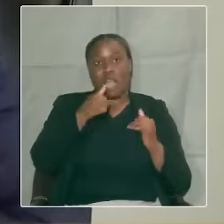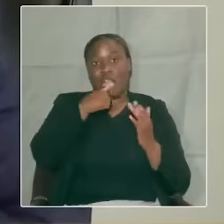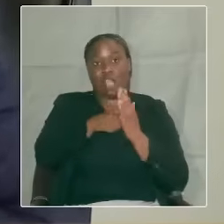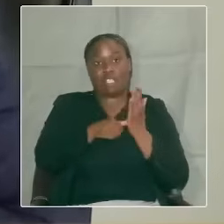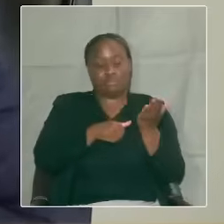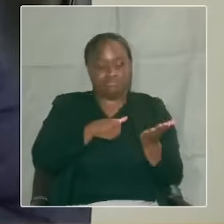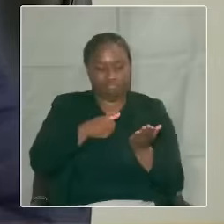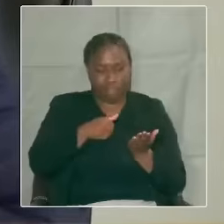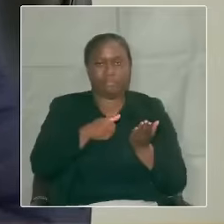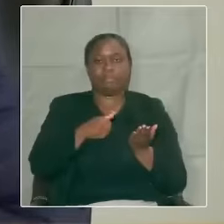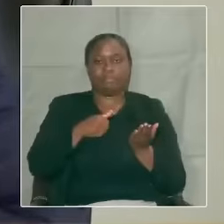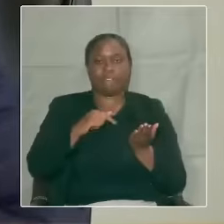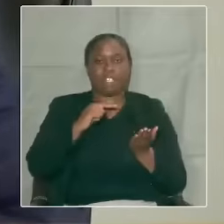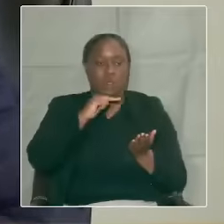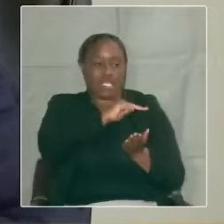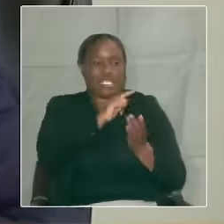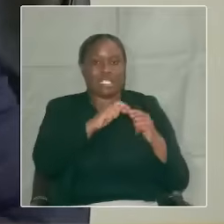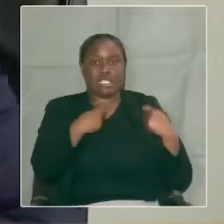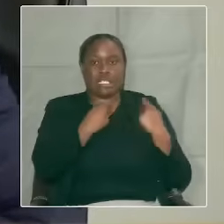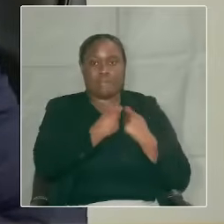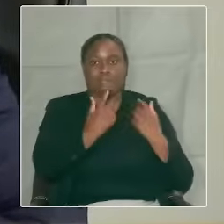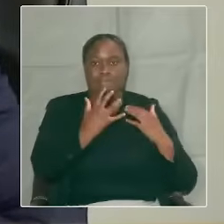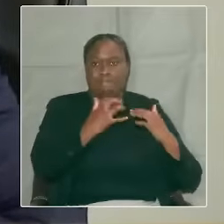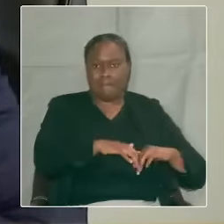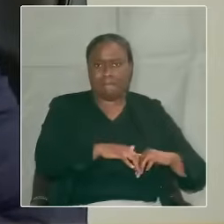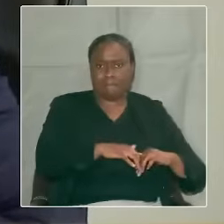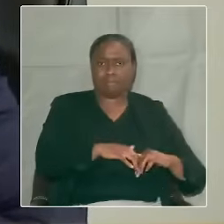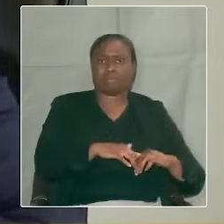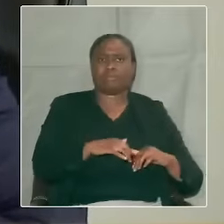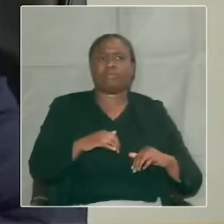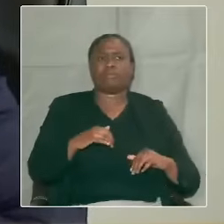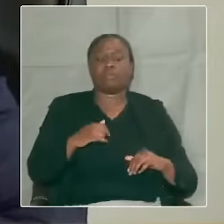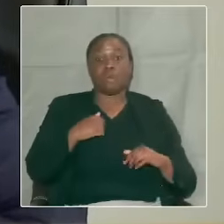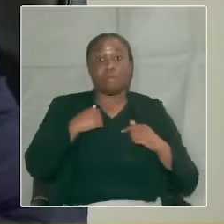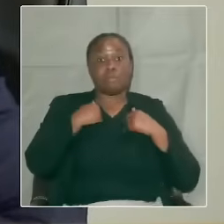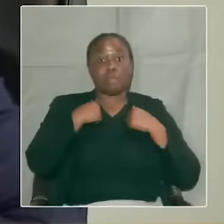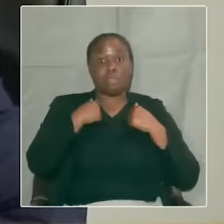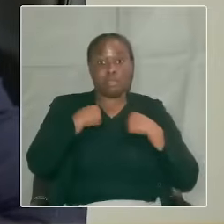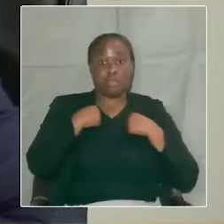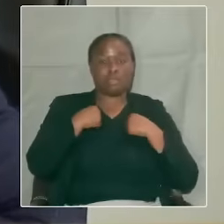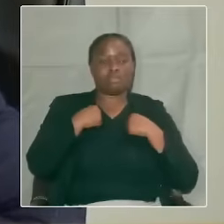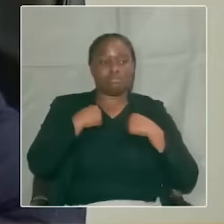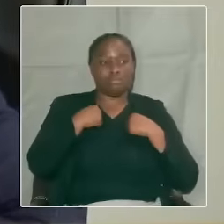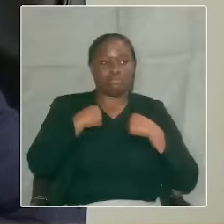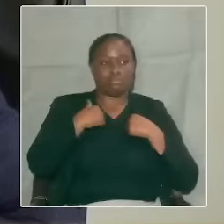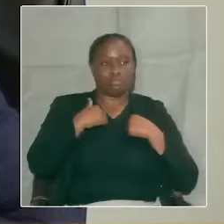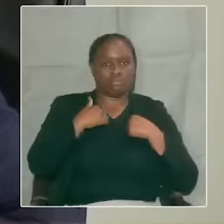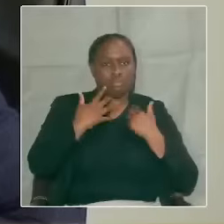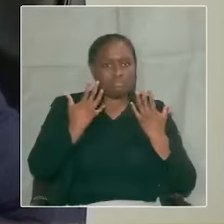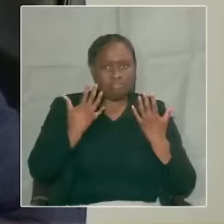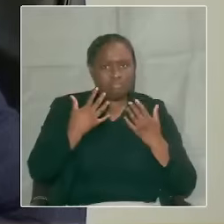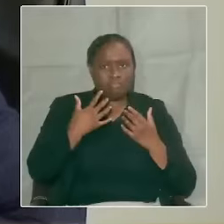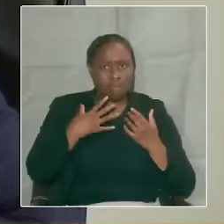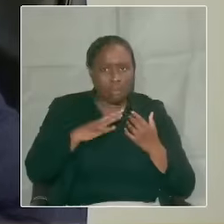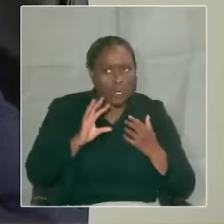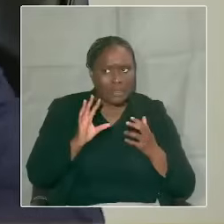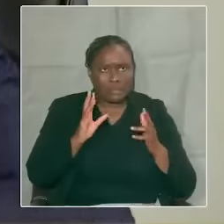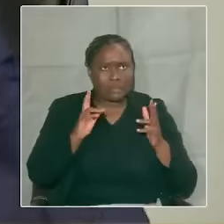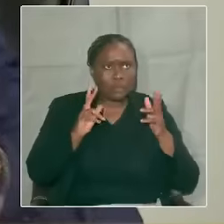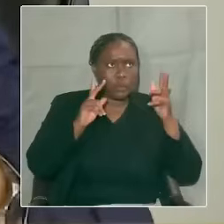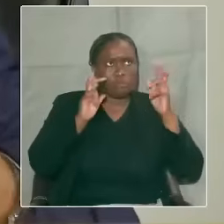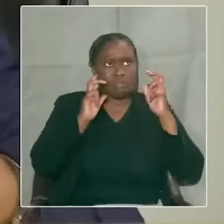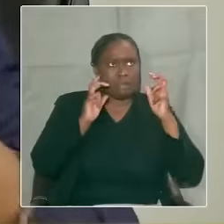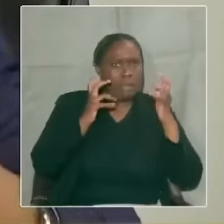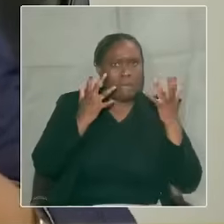I did seek audience immediately thereafter, which it never come quicker. If ever we